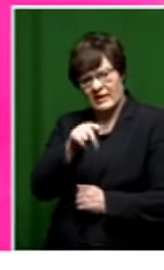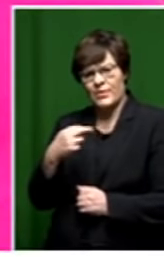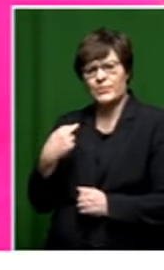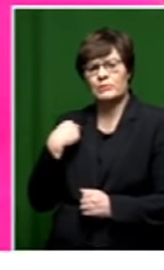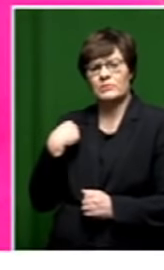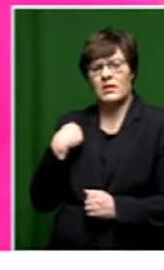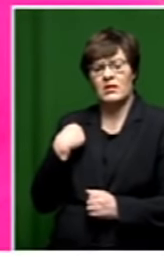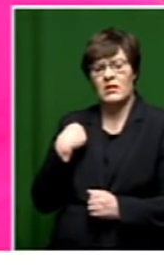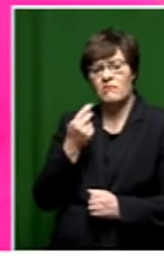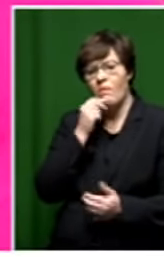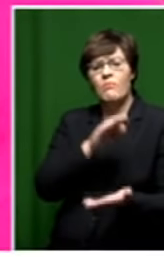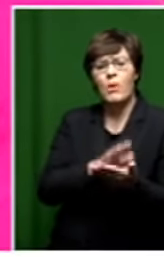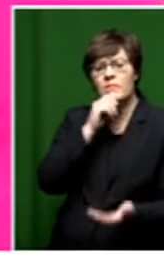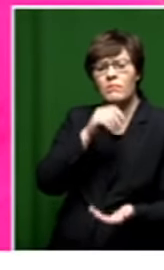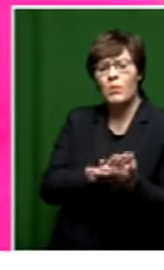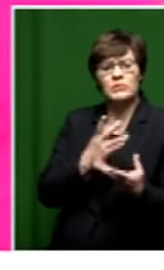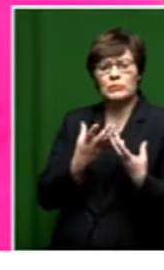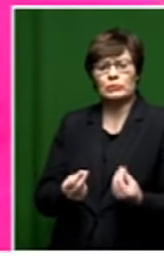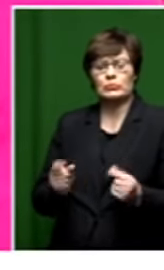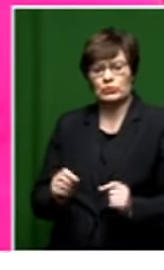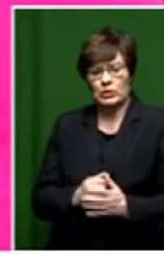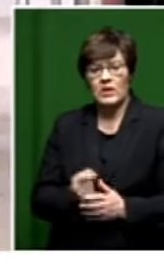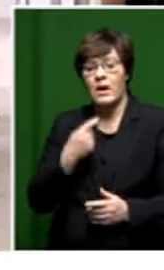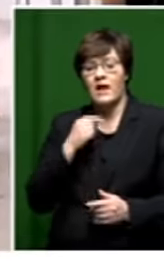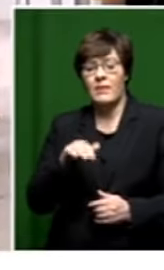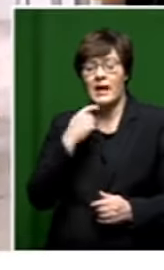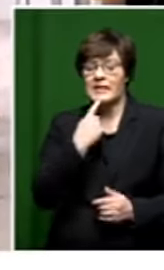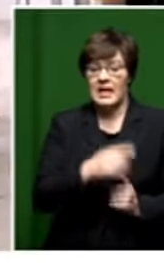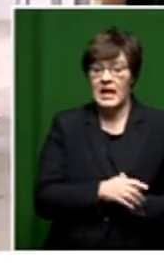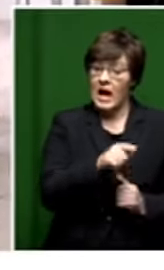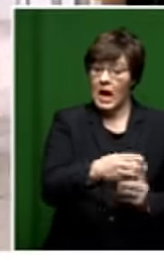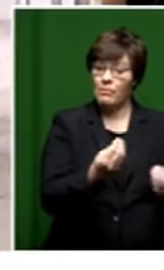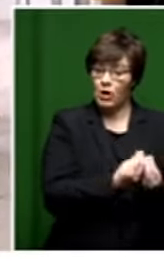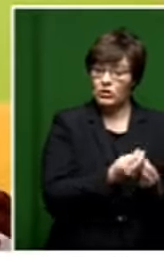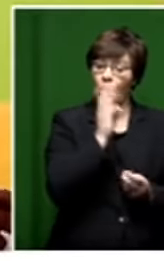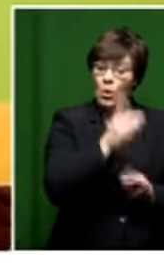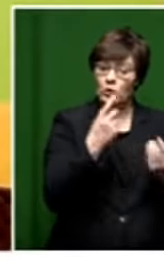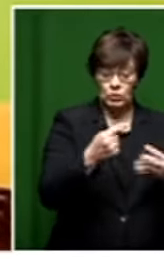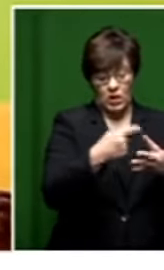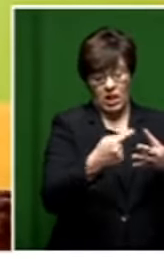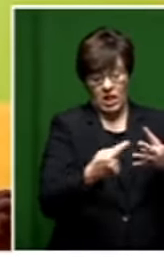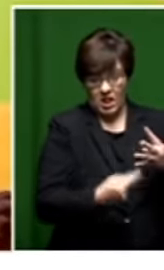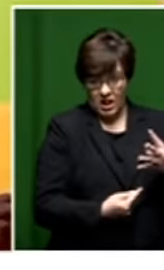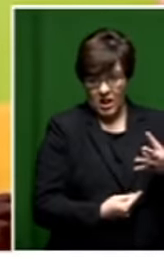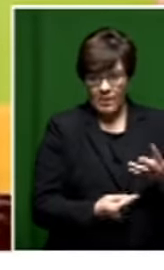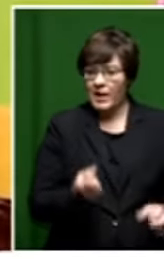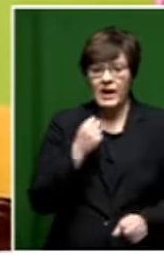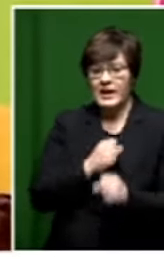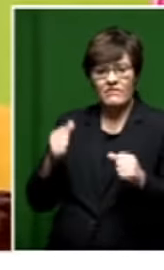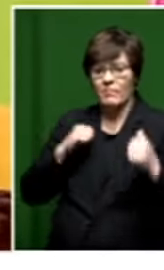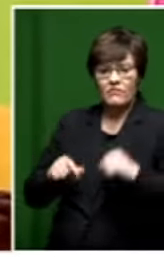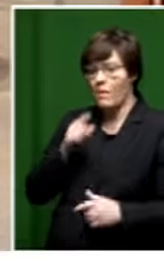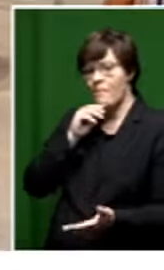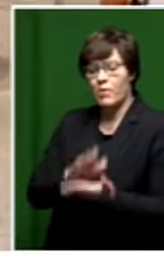accountable for the promises that they've made. So if a bank has said this product will do this and that, and it does not perform